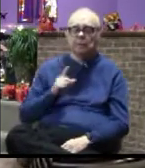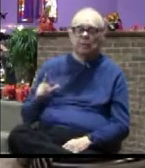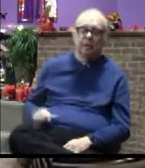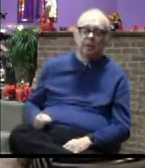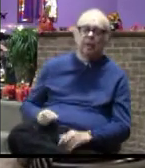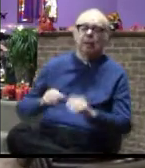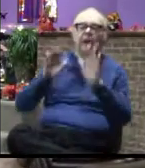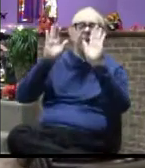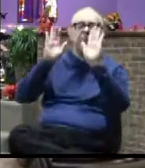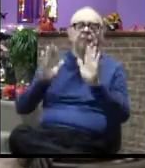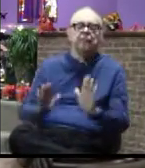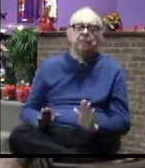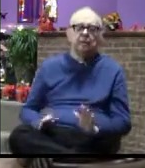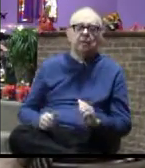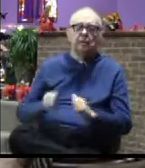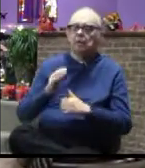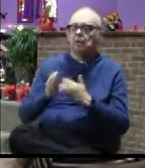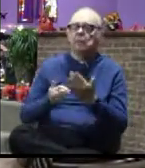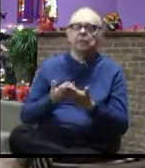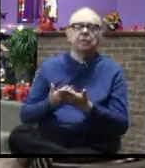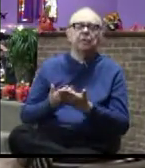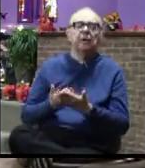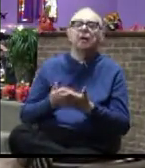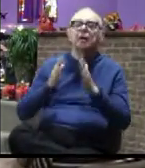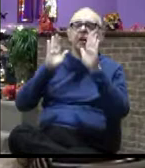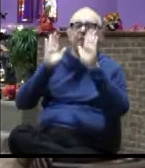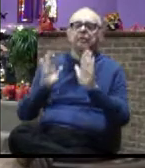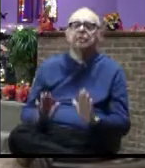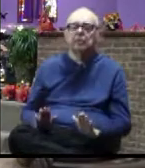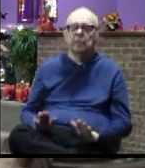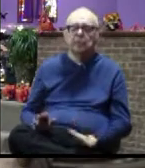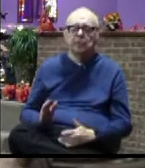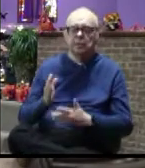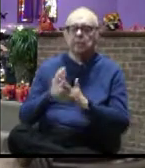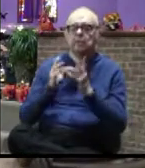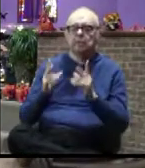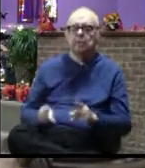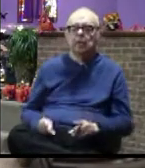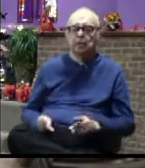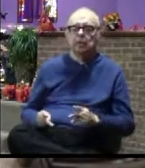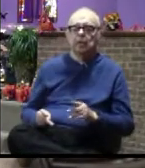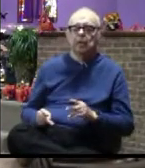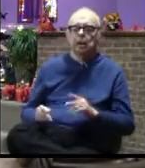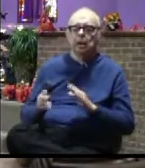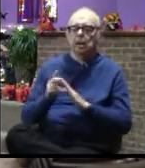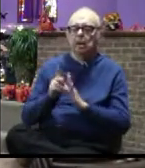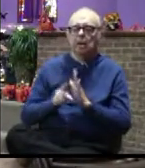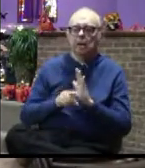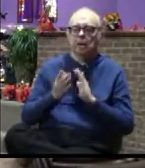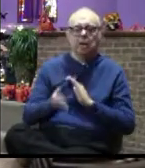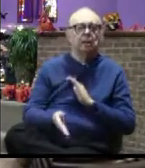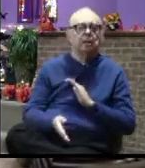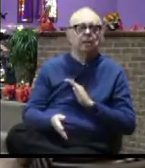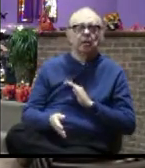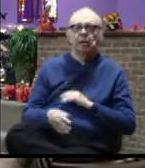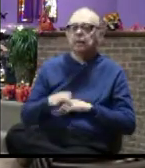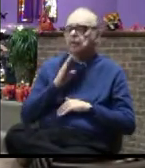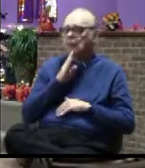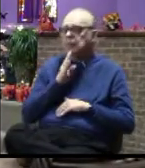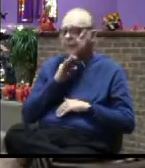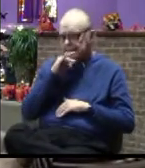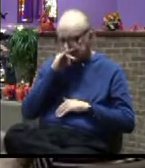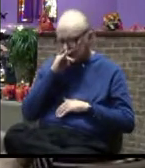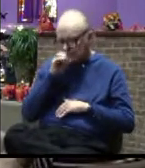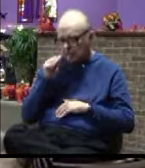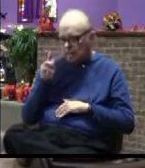every Sunday almost almost every Sunday somebody back there talking with kids in Awana on